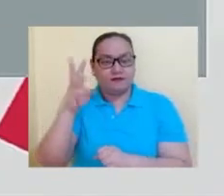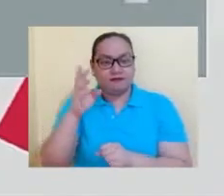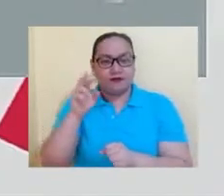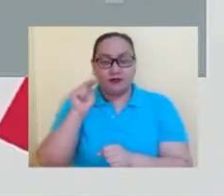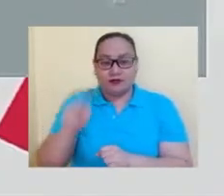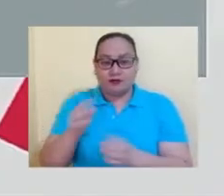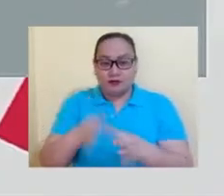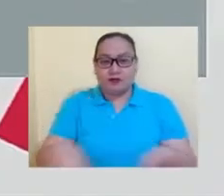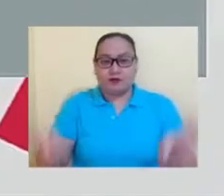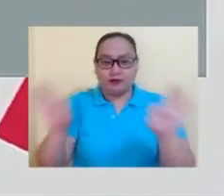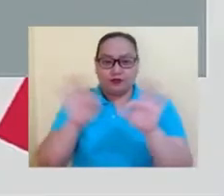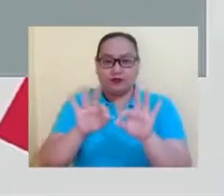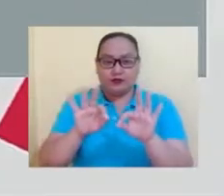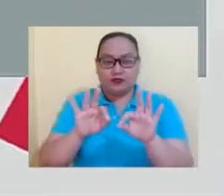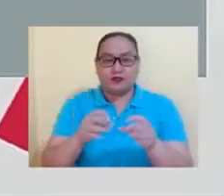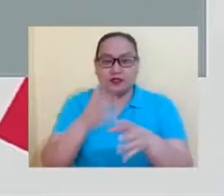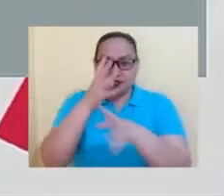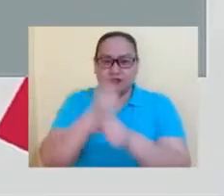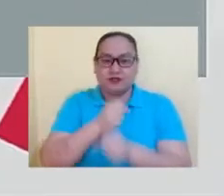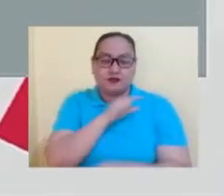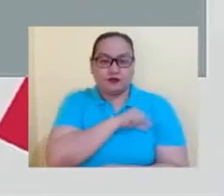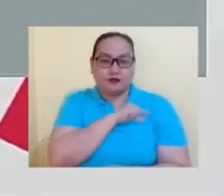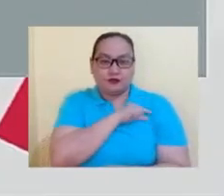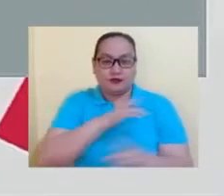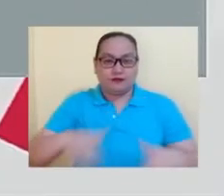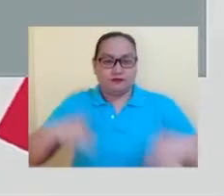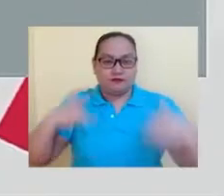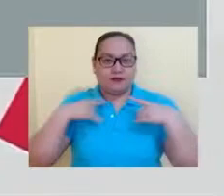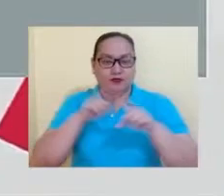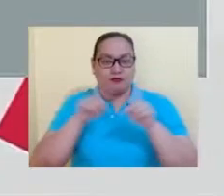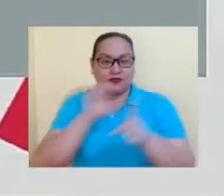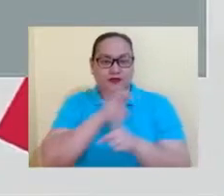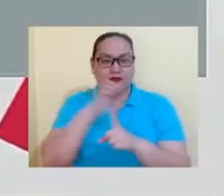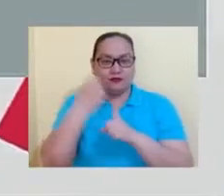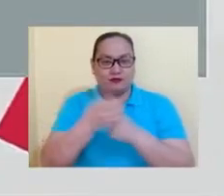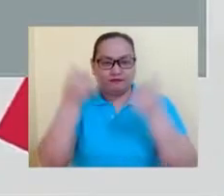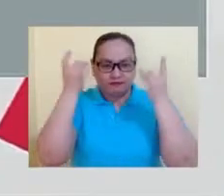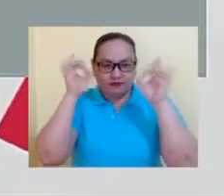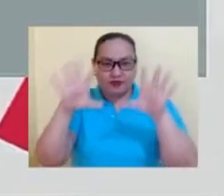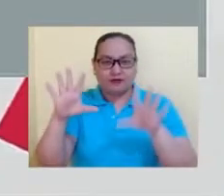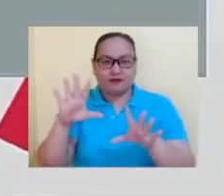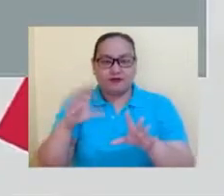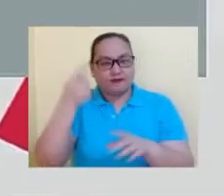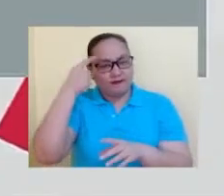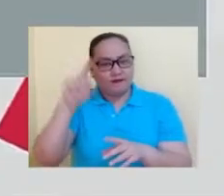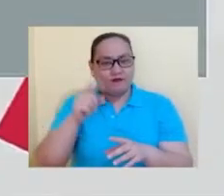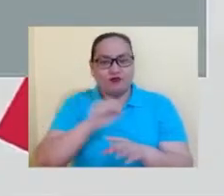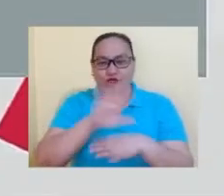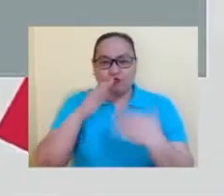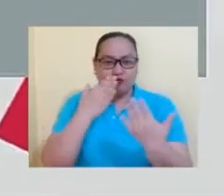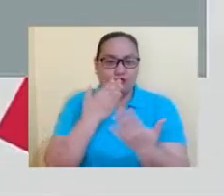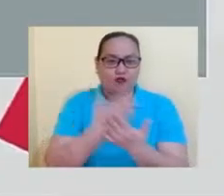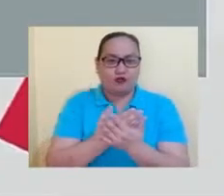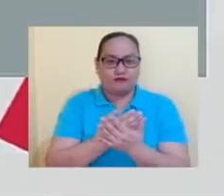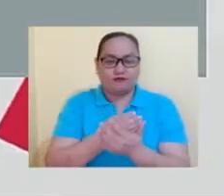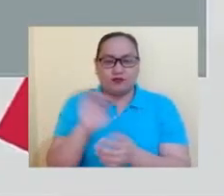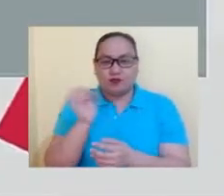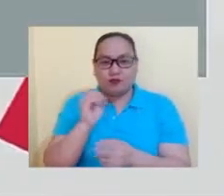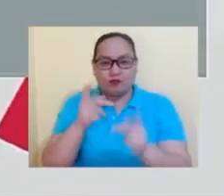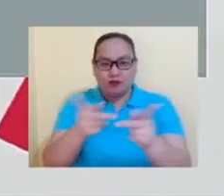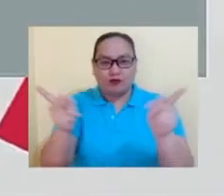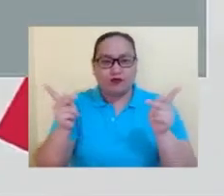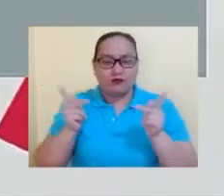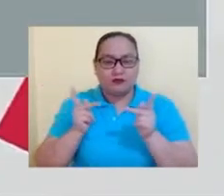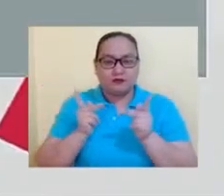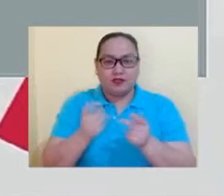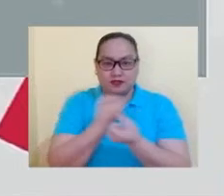in achieving quality of life. But our immediate environment poses danger to everyone. No place is